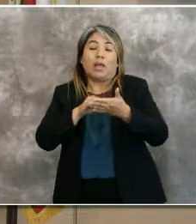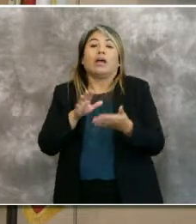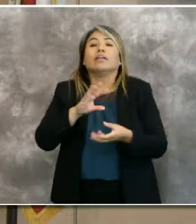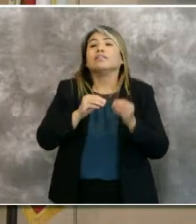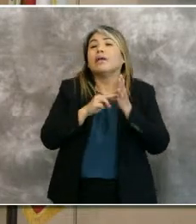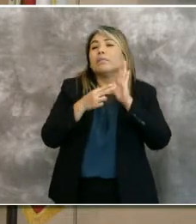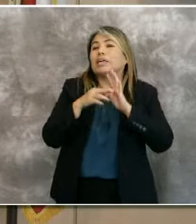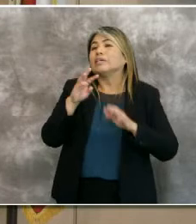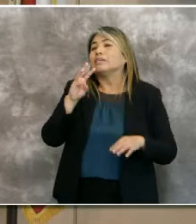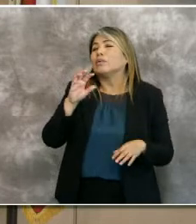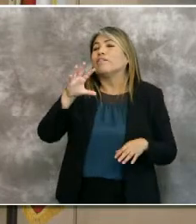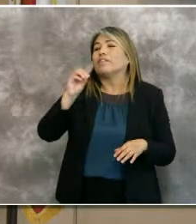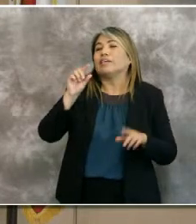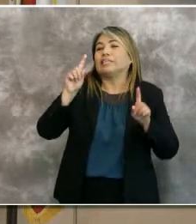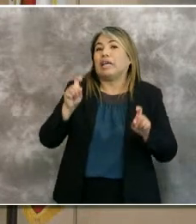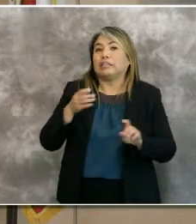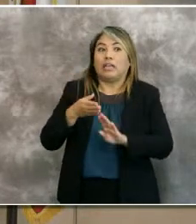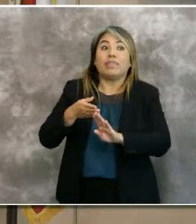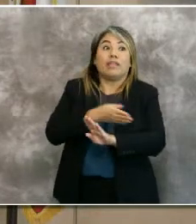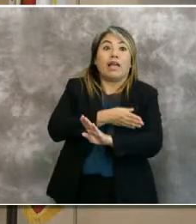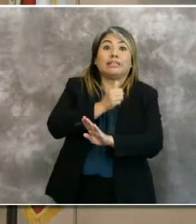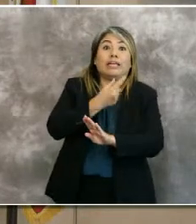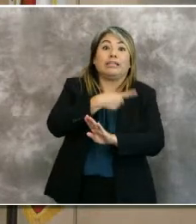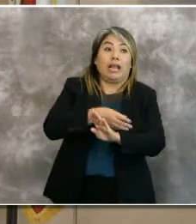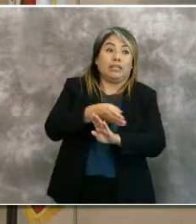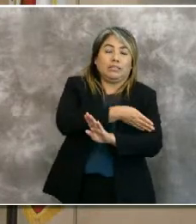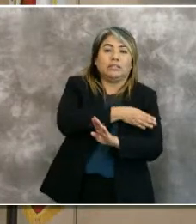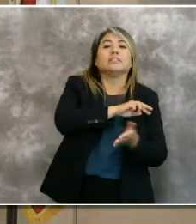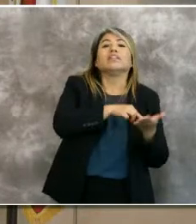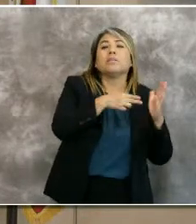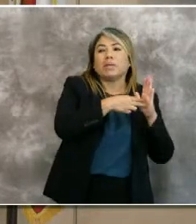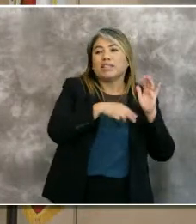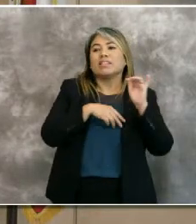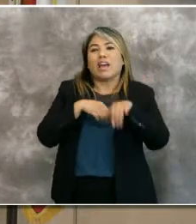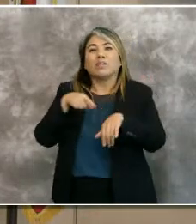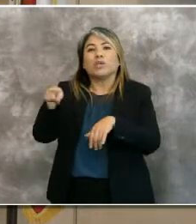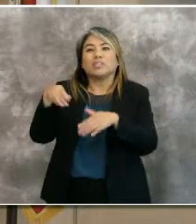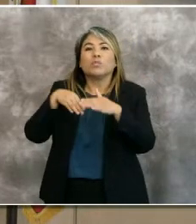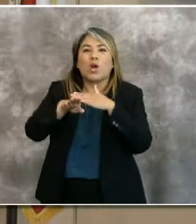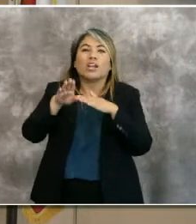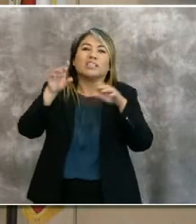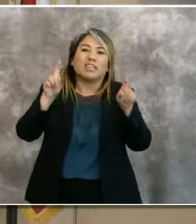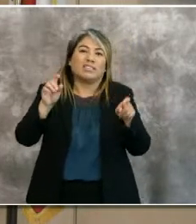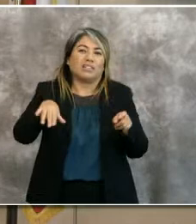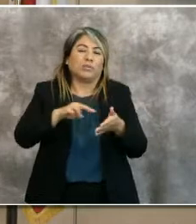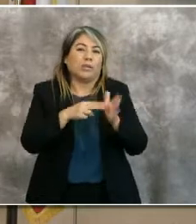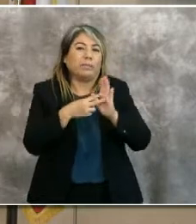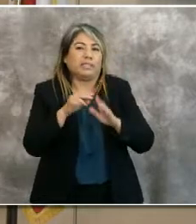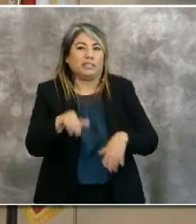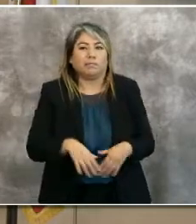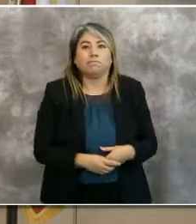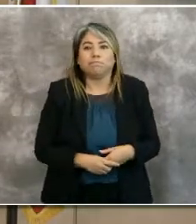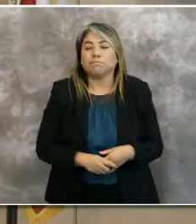tests that we did in the last 10 days that would be reflecting those state walk-in sites.